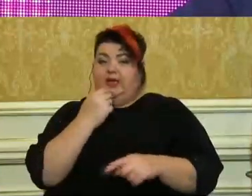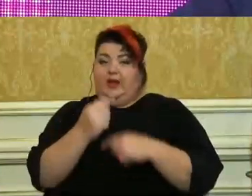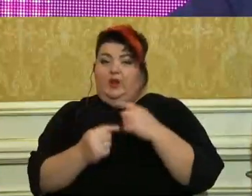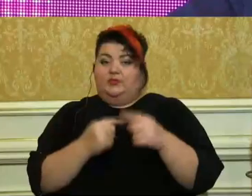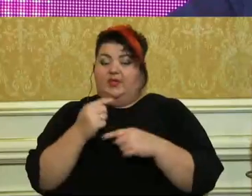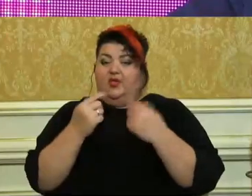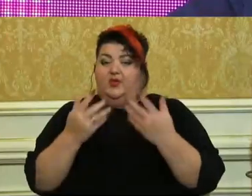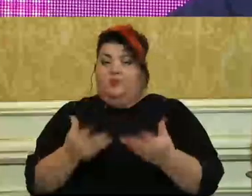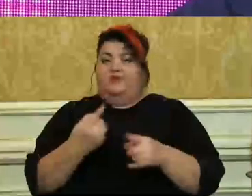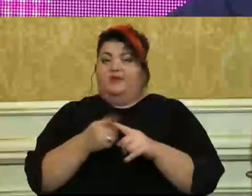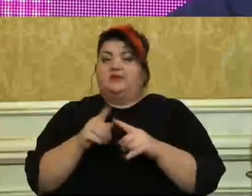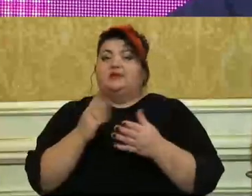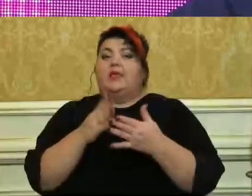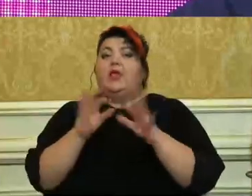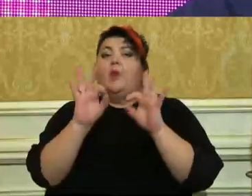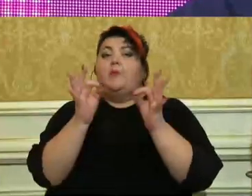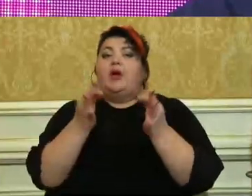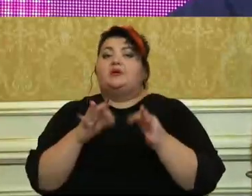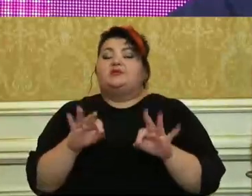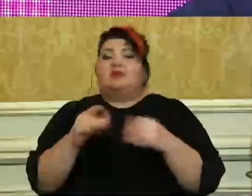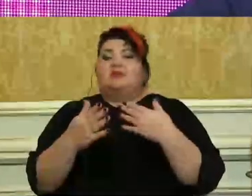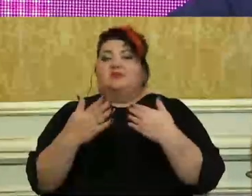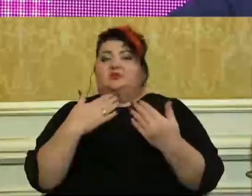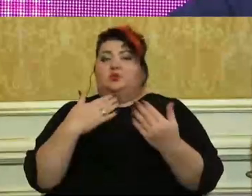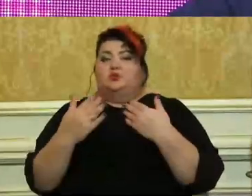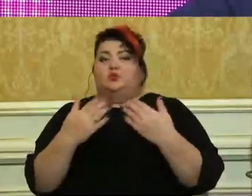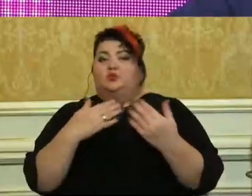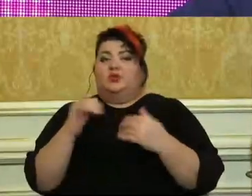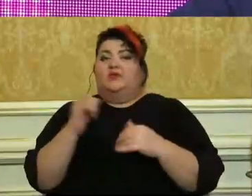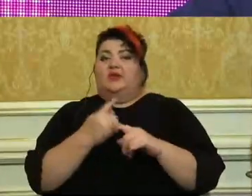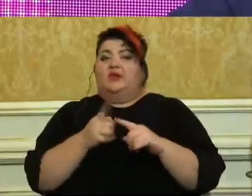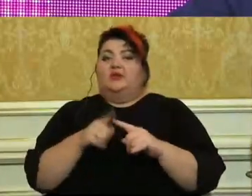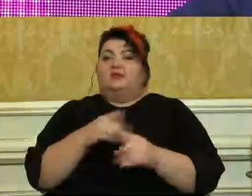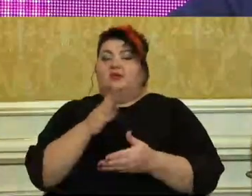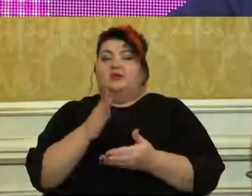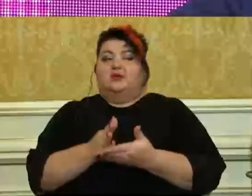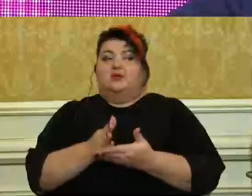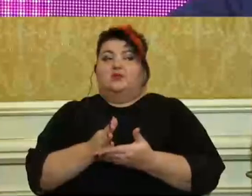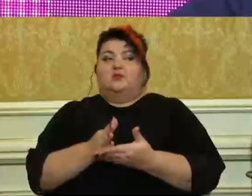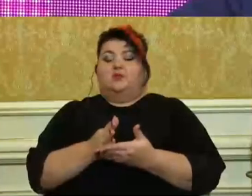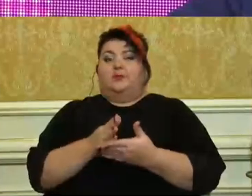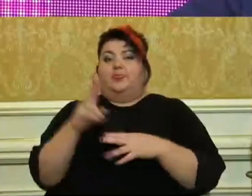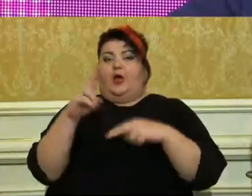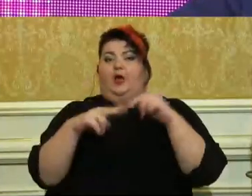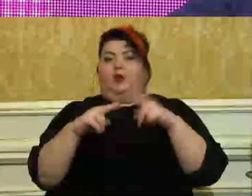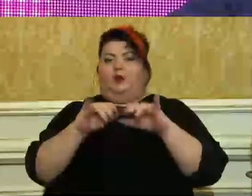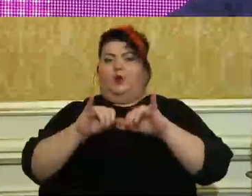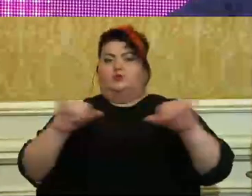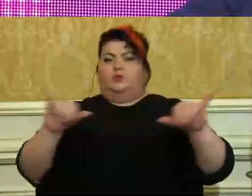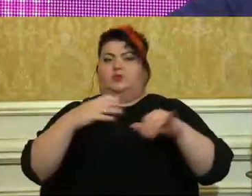is the specific process of breaking through the different stereotypes. That's the art of relationship. That's